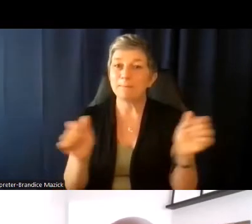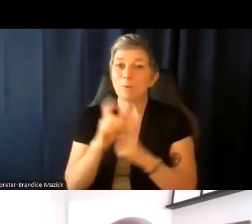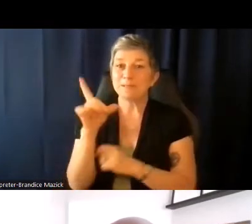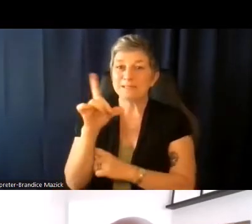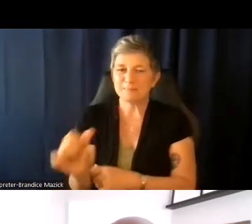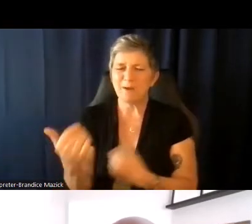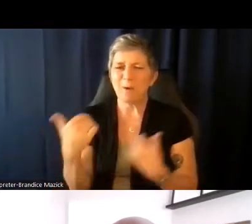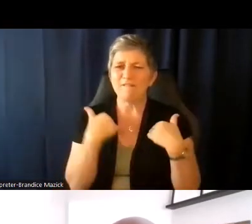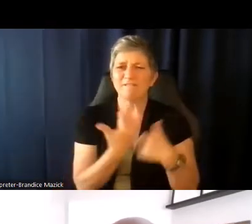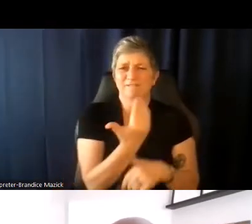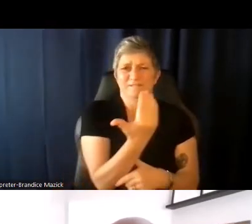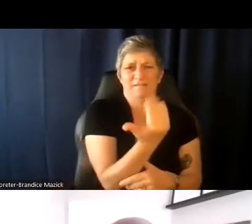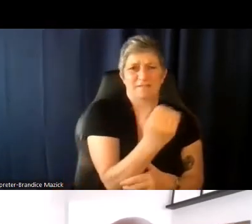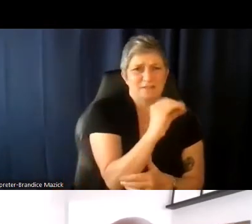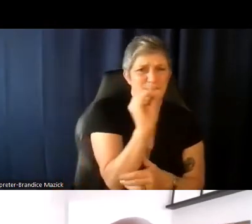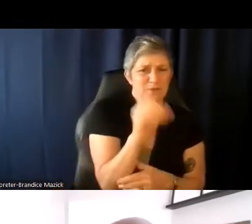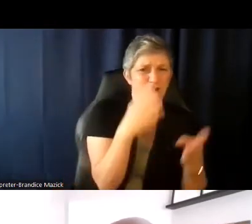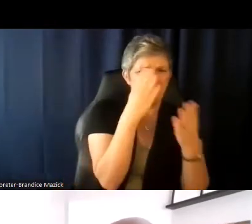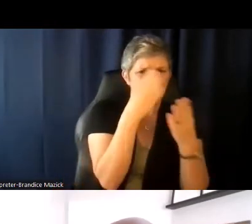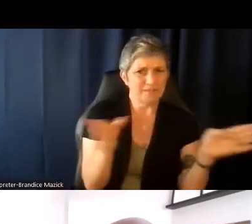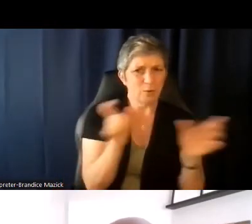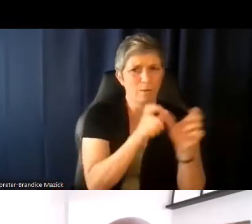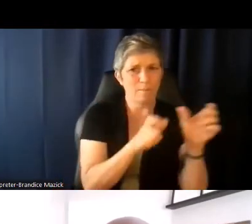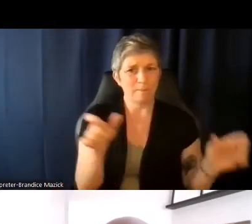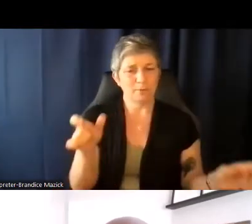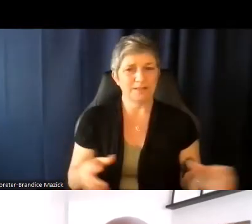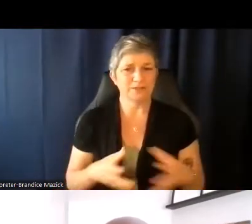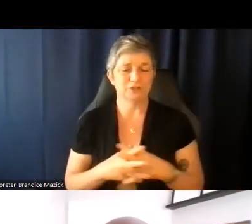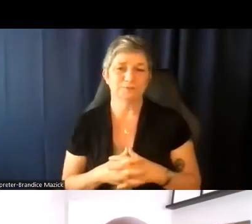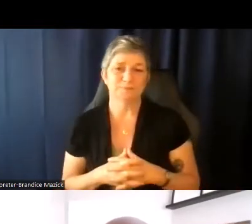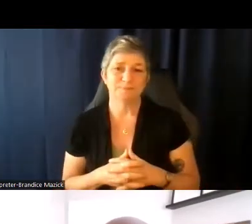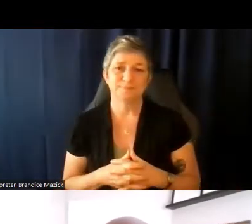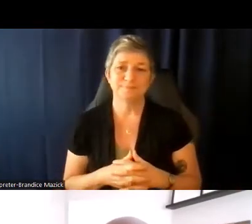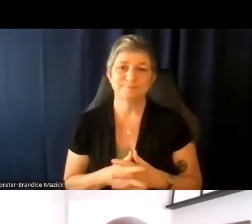for 15% of the general population.